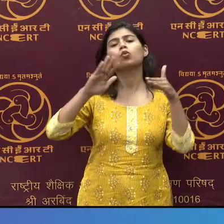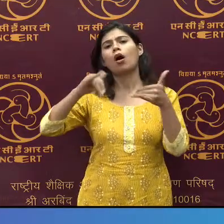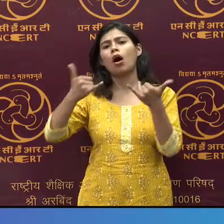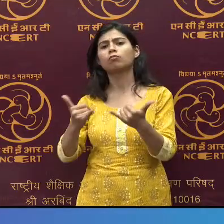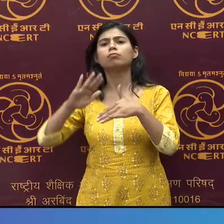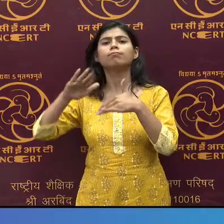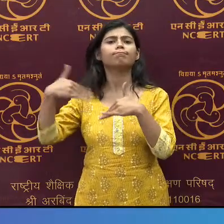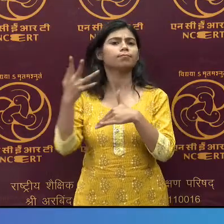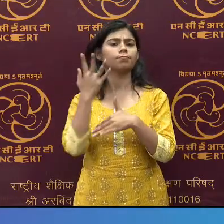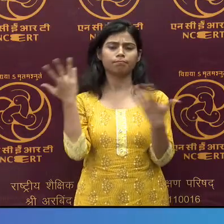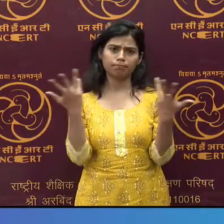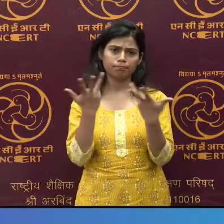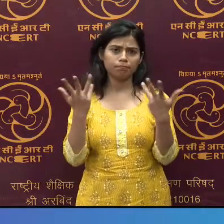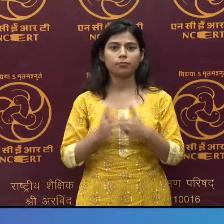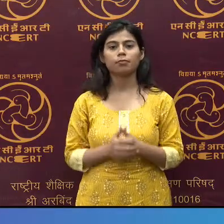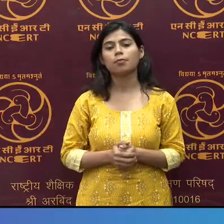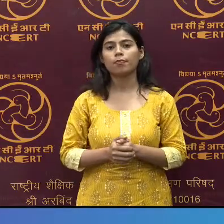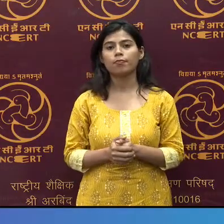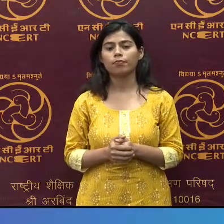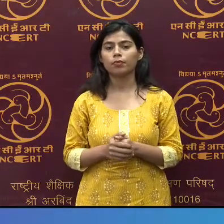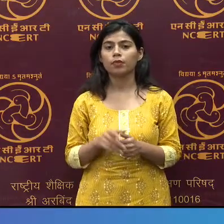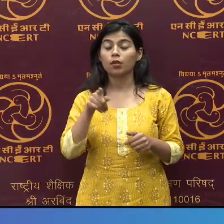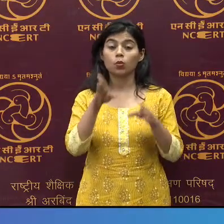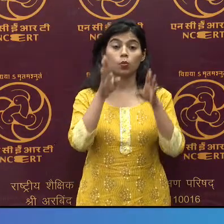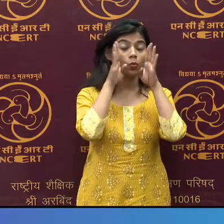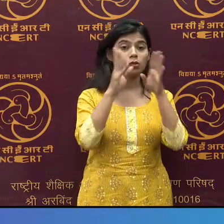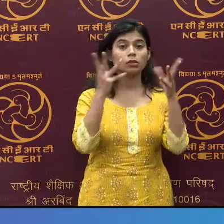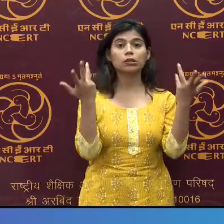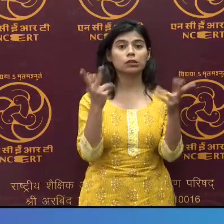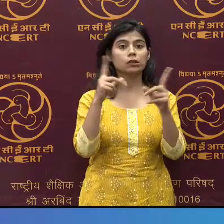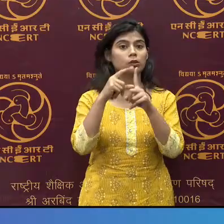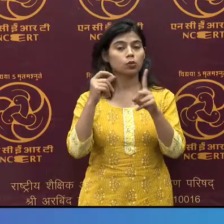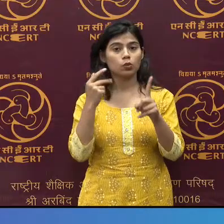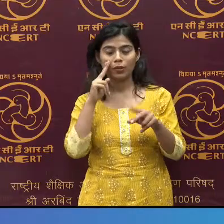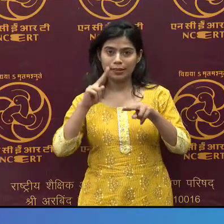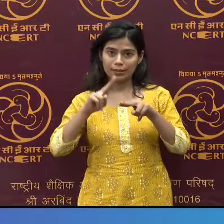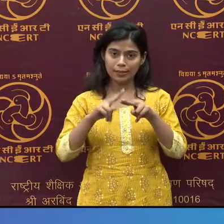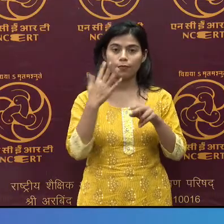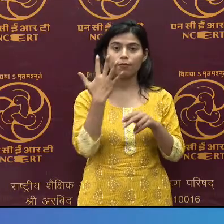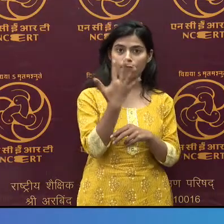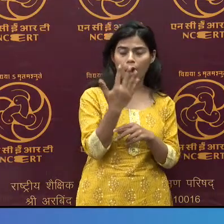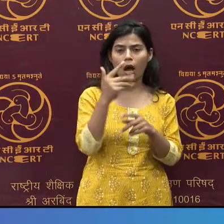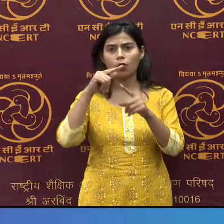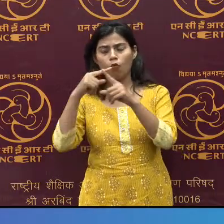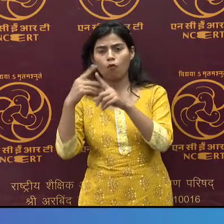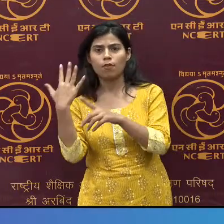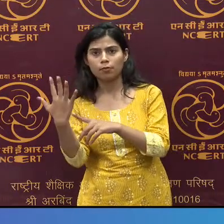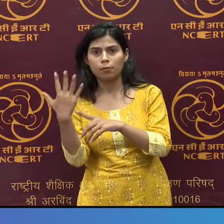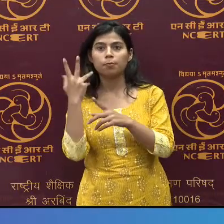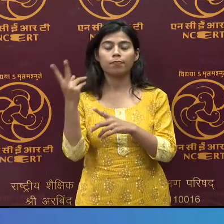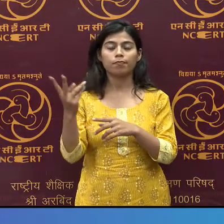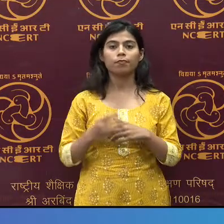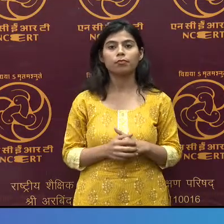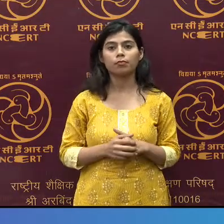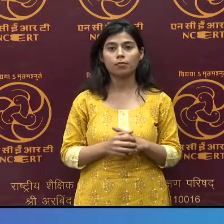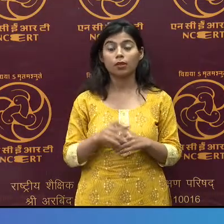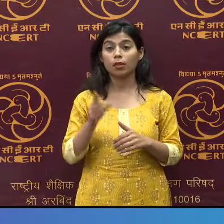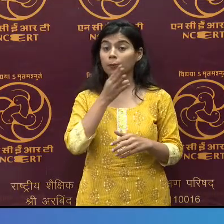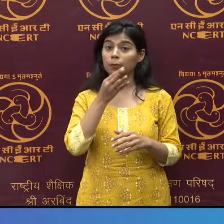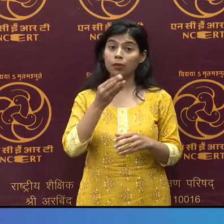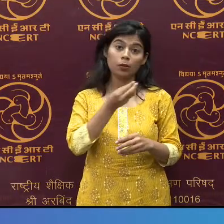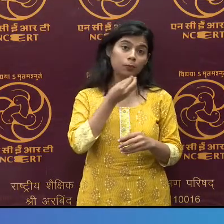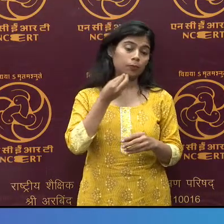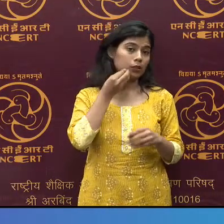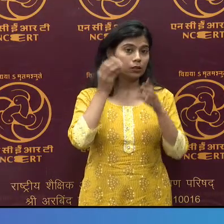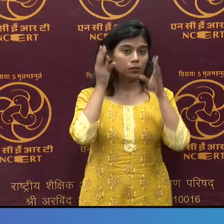ma'am? So in terms of what we need to pay attention to, especially if we are looking at 515, and please be very confident